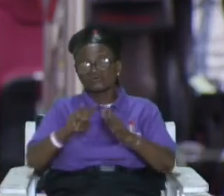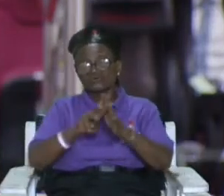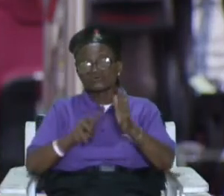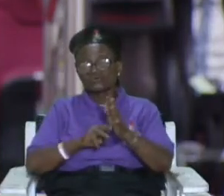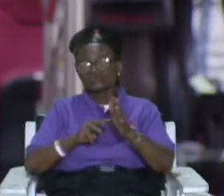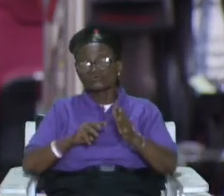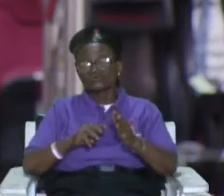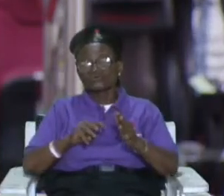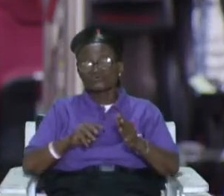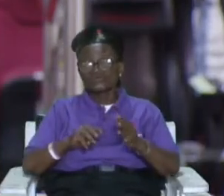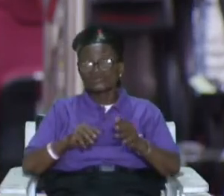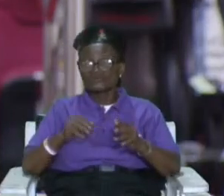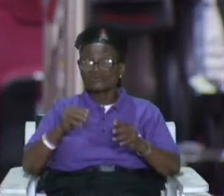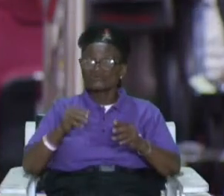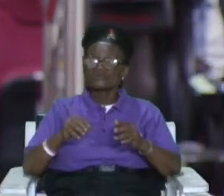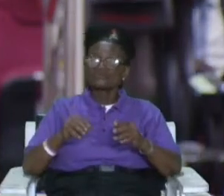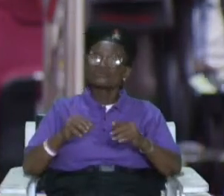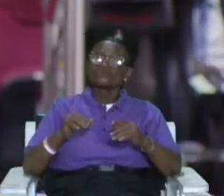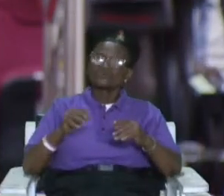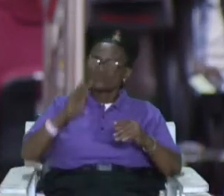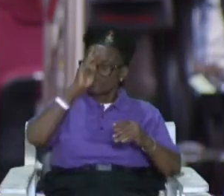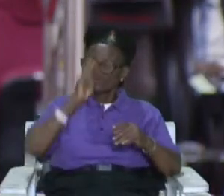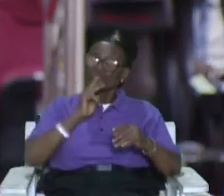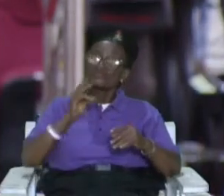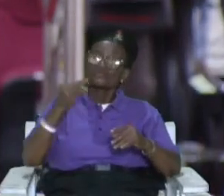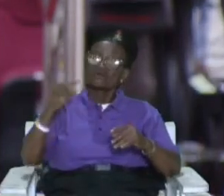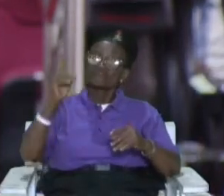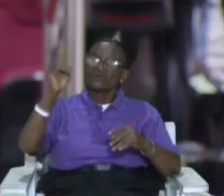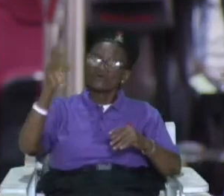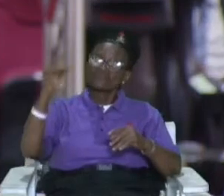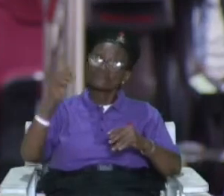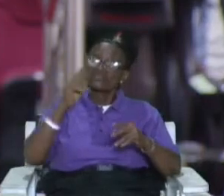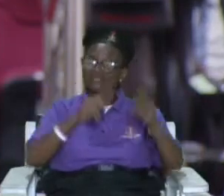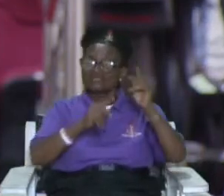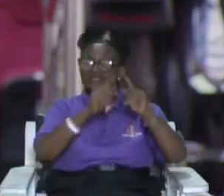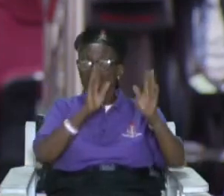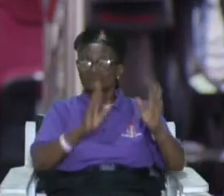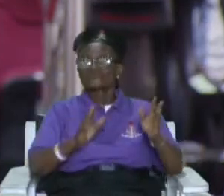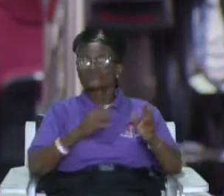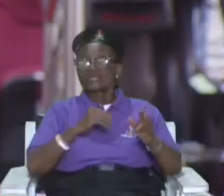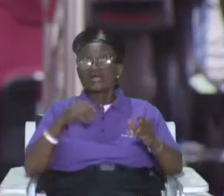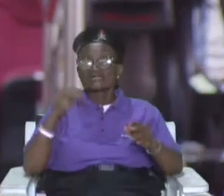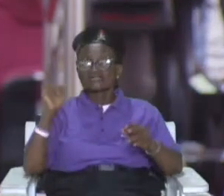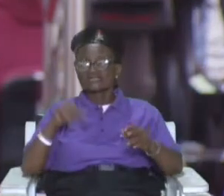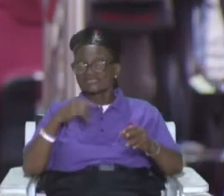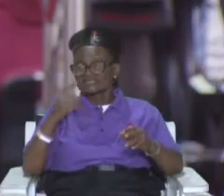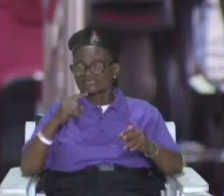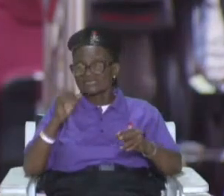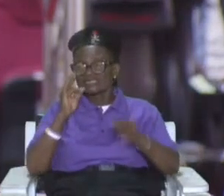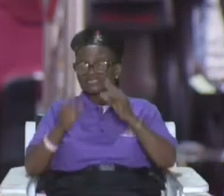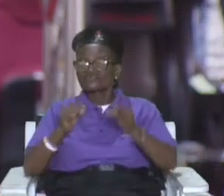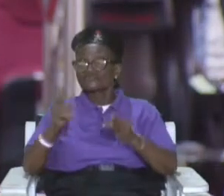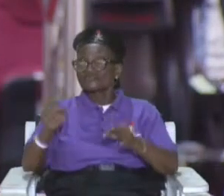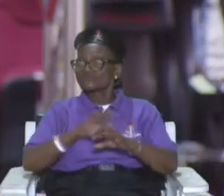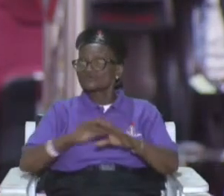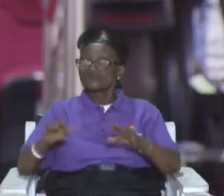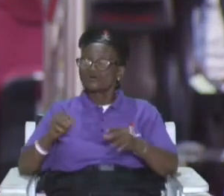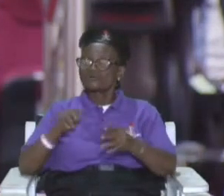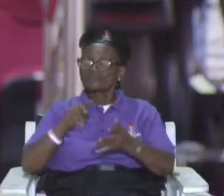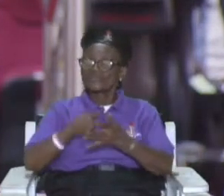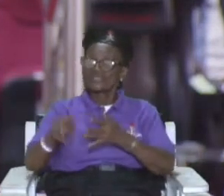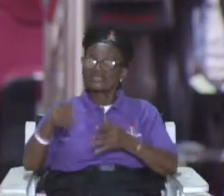prophets, and they said, if we don't pay the amount you are owing us